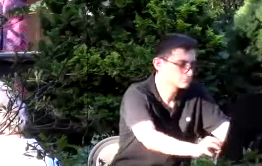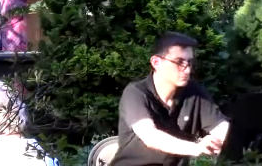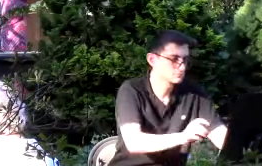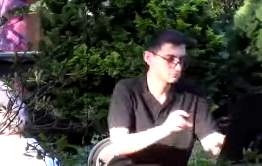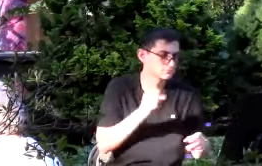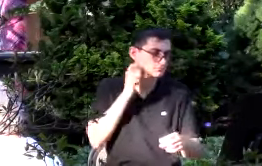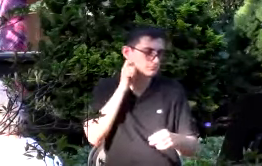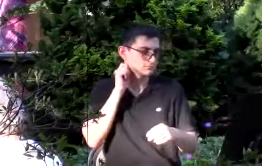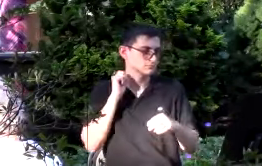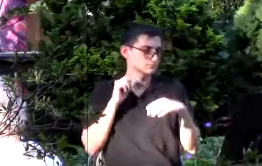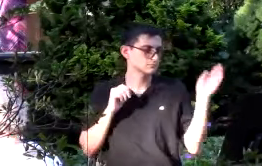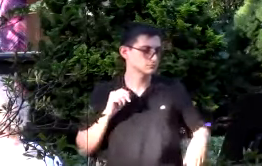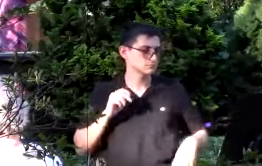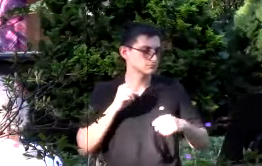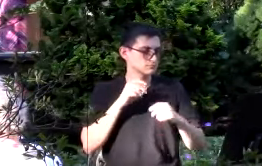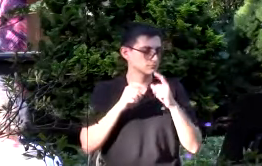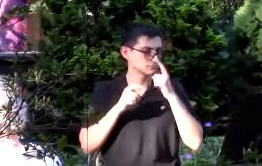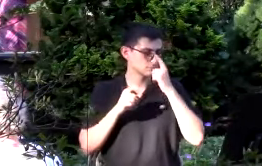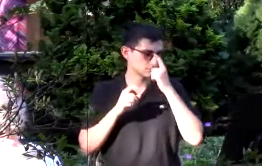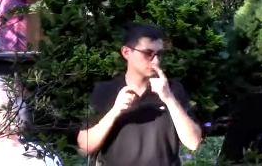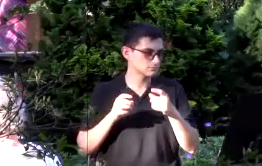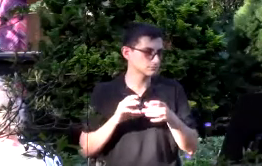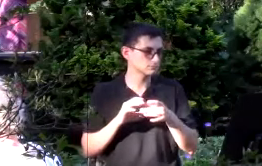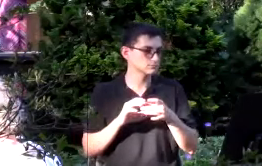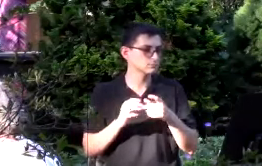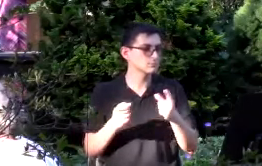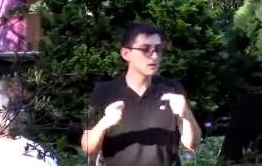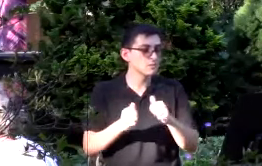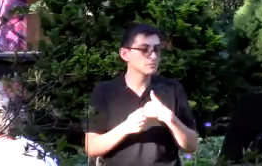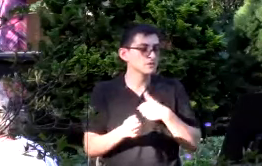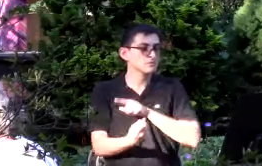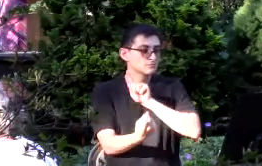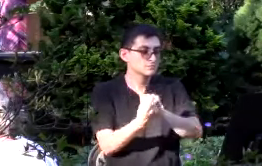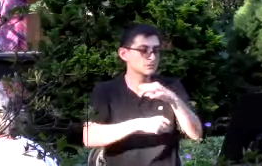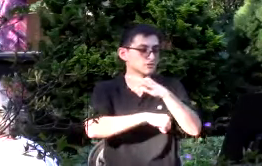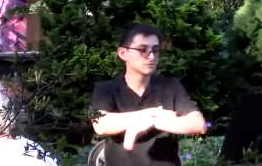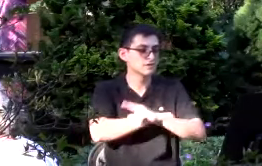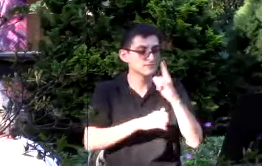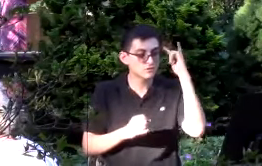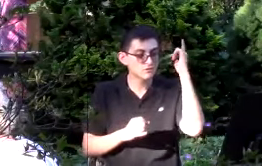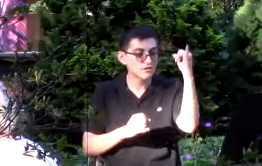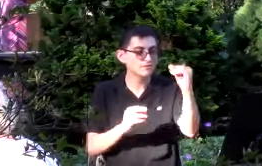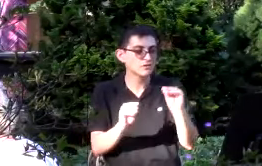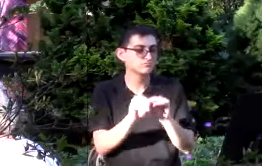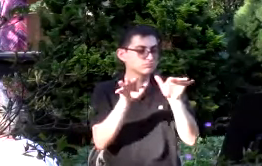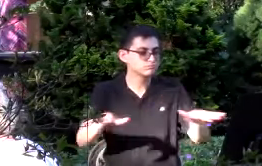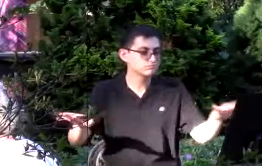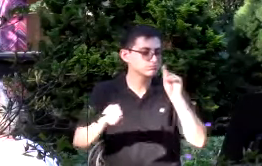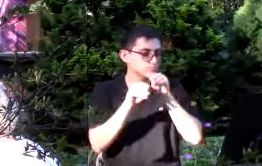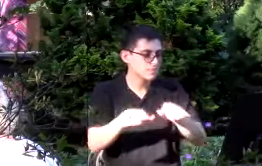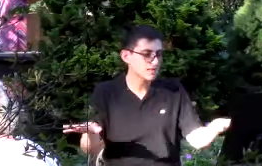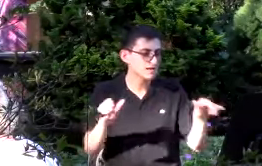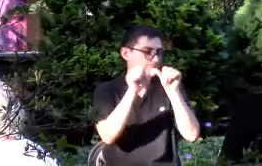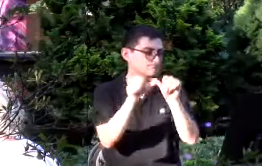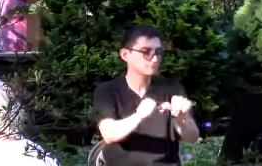mekor ha-bracha, mirosh mikerem nesucha, sumase b'makshavat hila, la